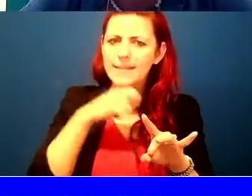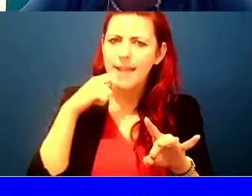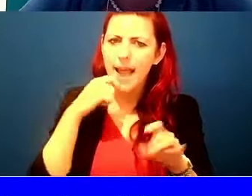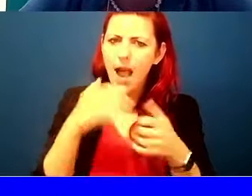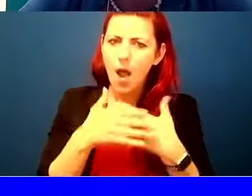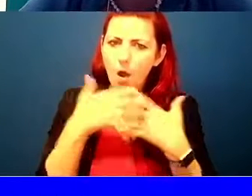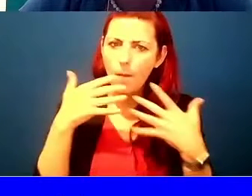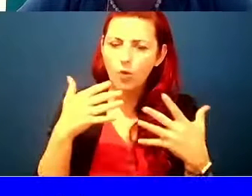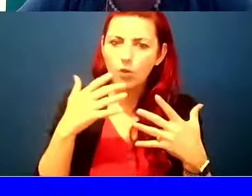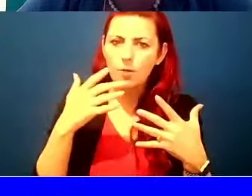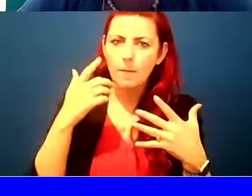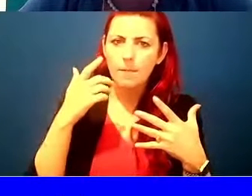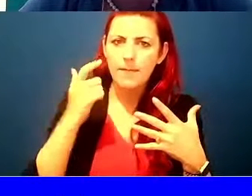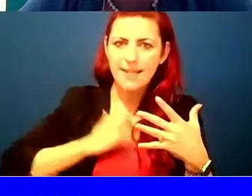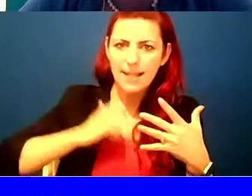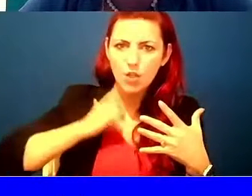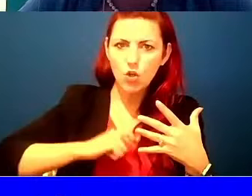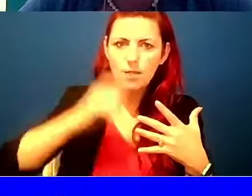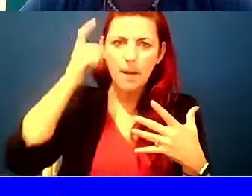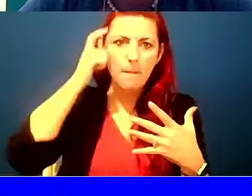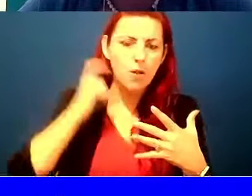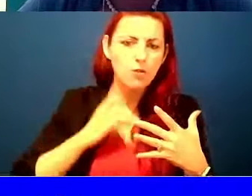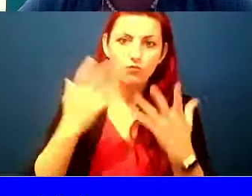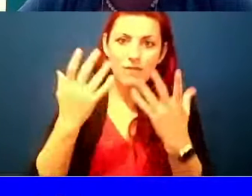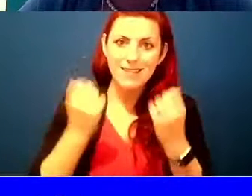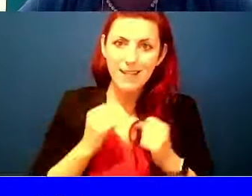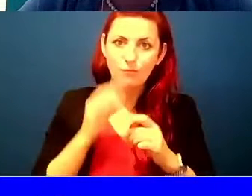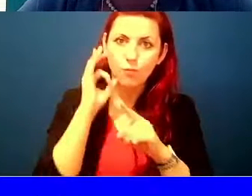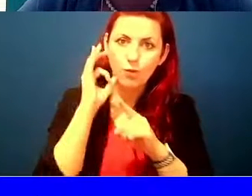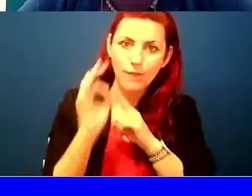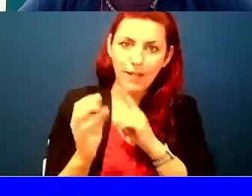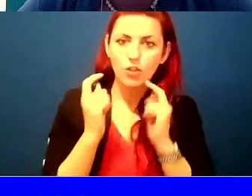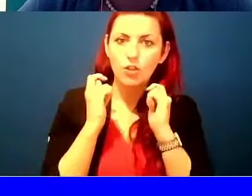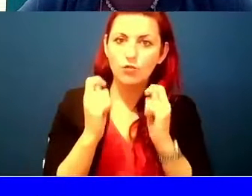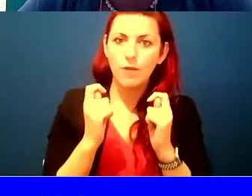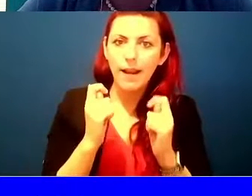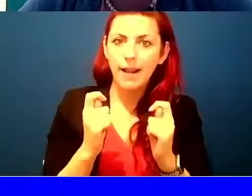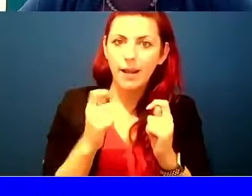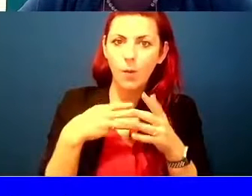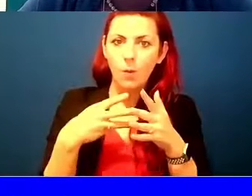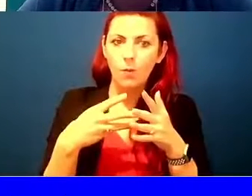and solicitors receive professional training in